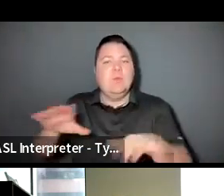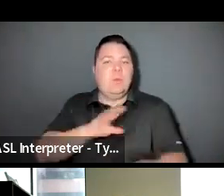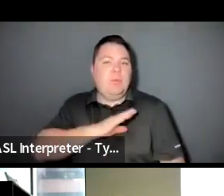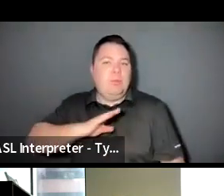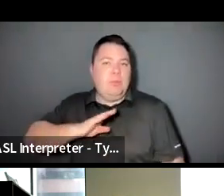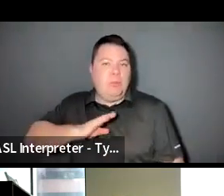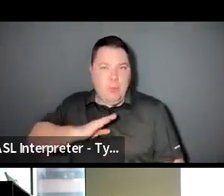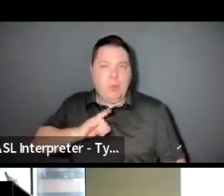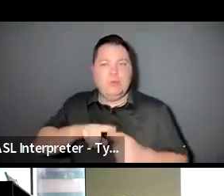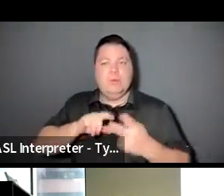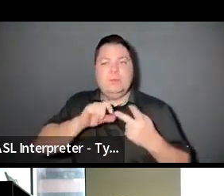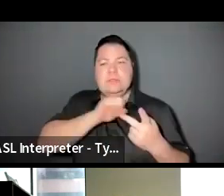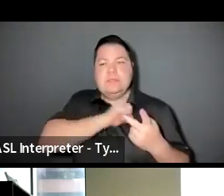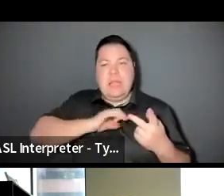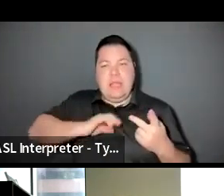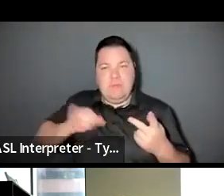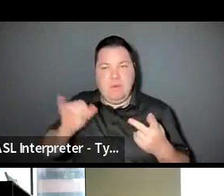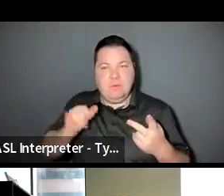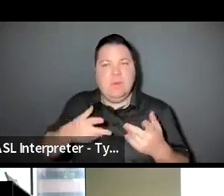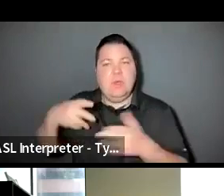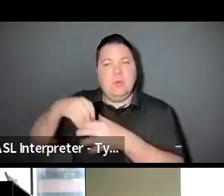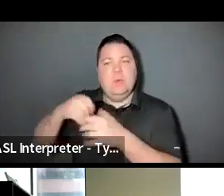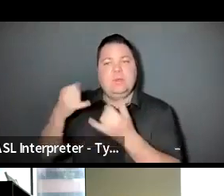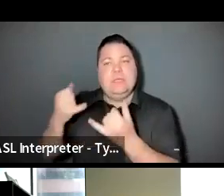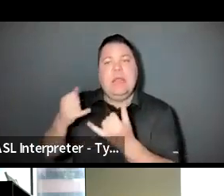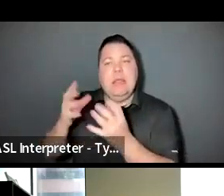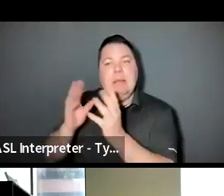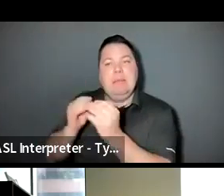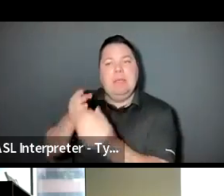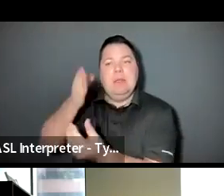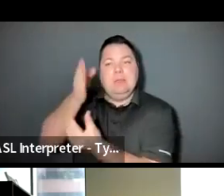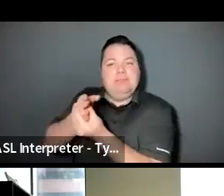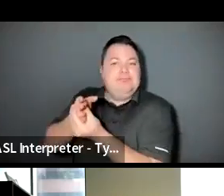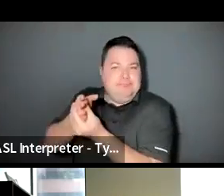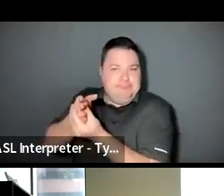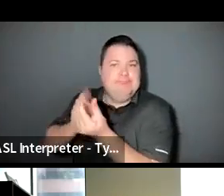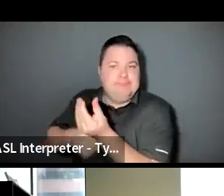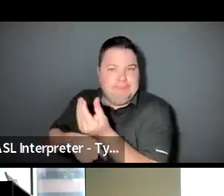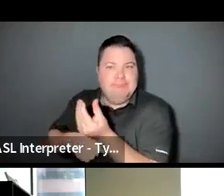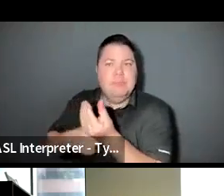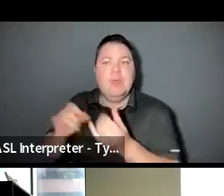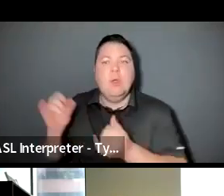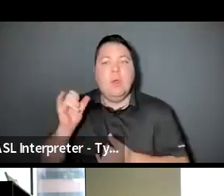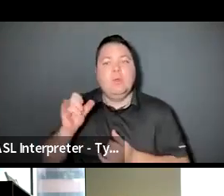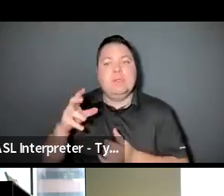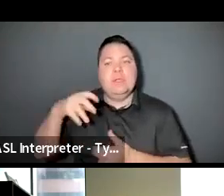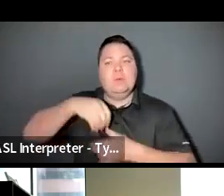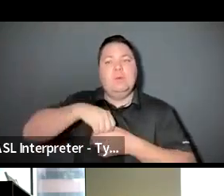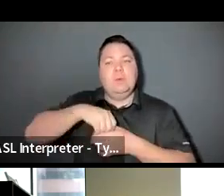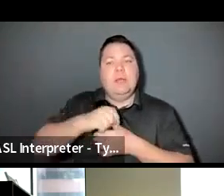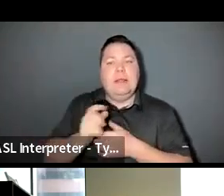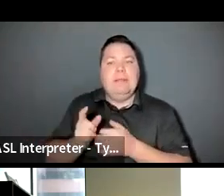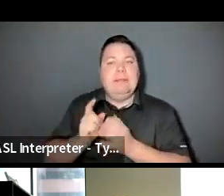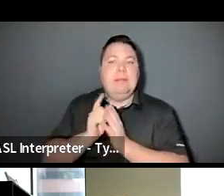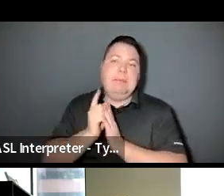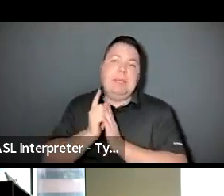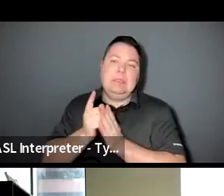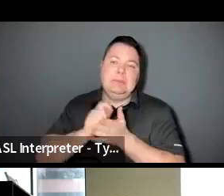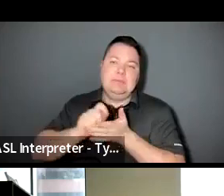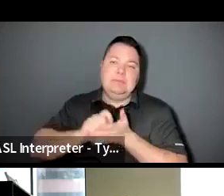and to the staff and are included in today's meeting materials. They will also be included in the minutes from today's meeting.